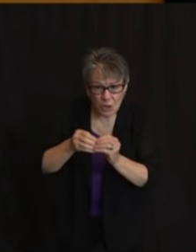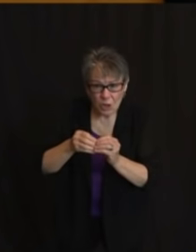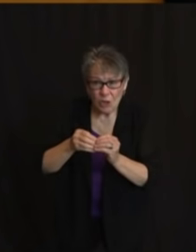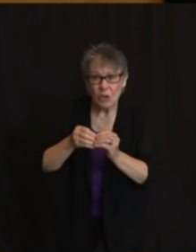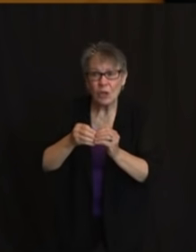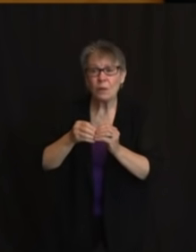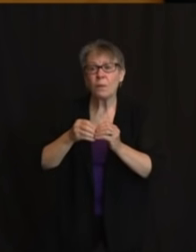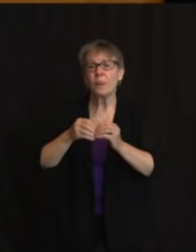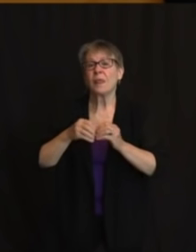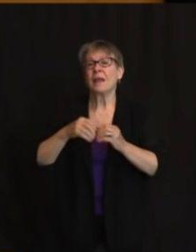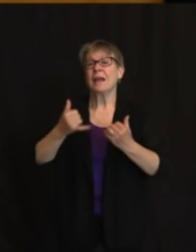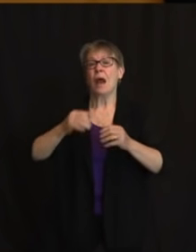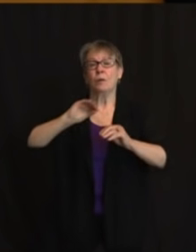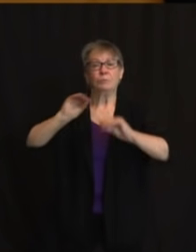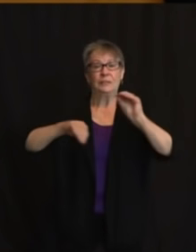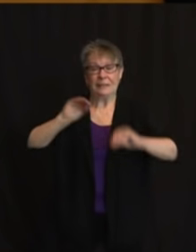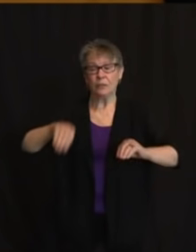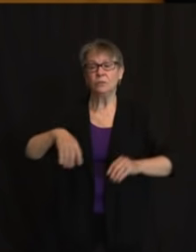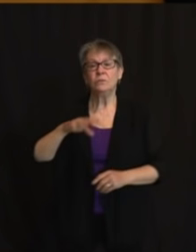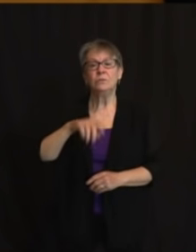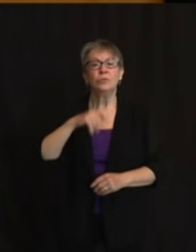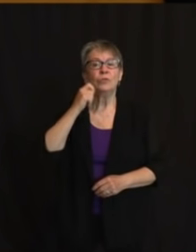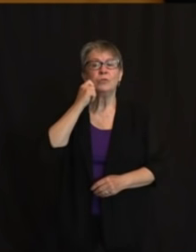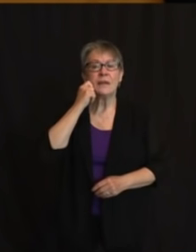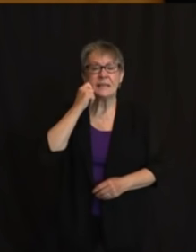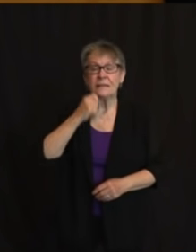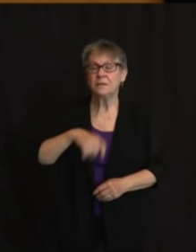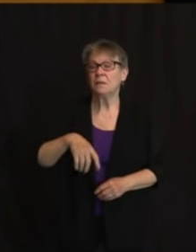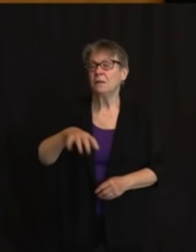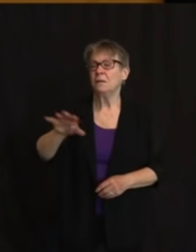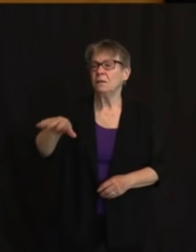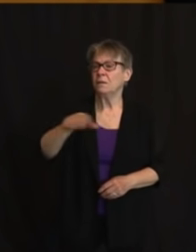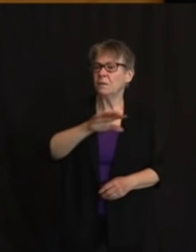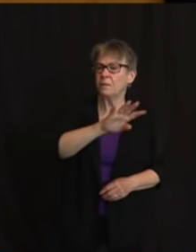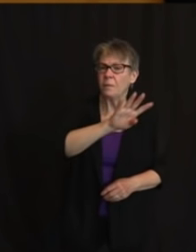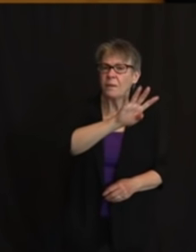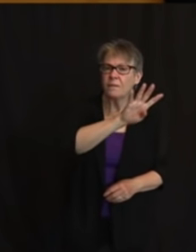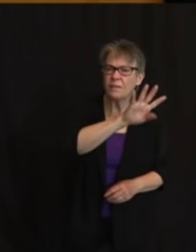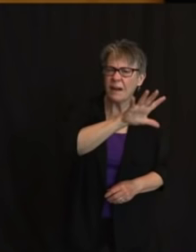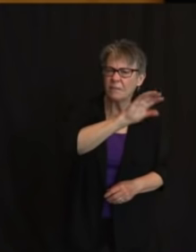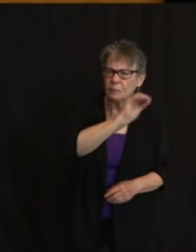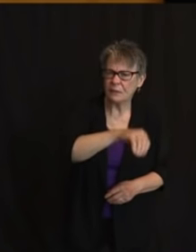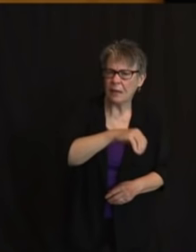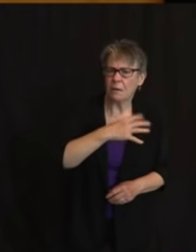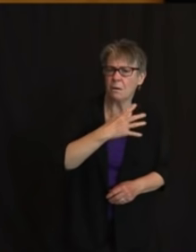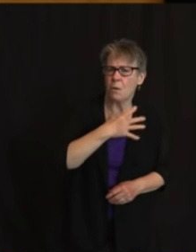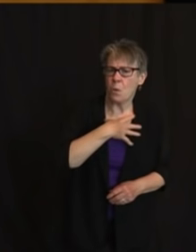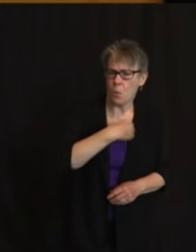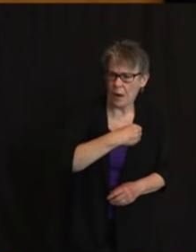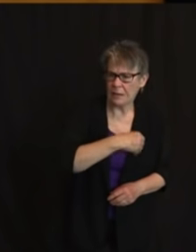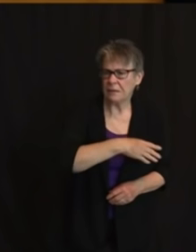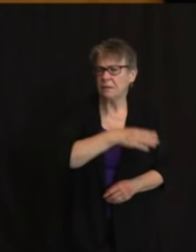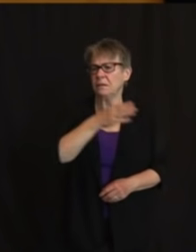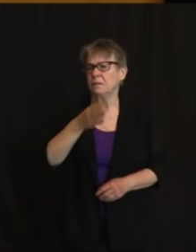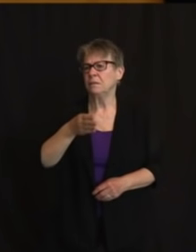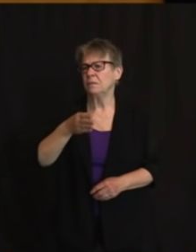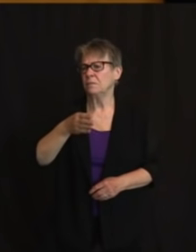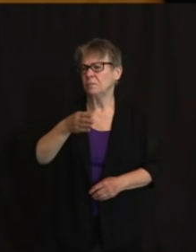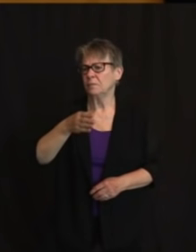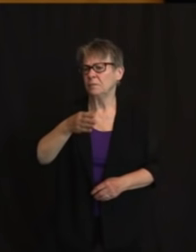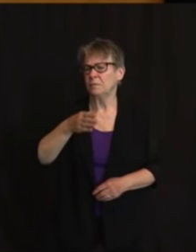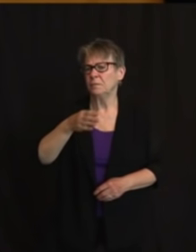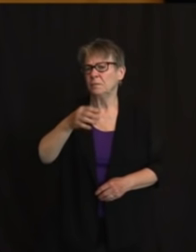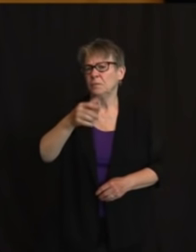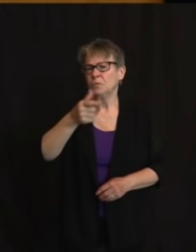Black, 19.5, Hispanic, 17.3, Asian, 5.3, and other,